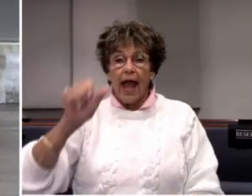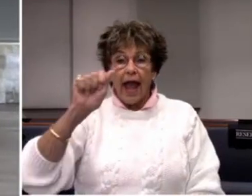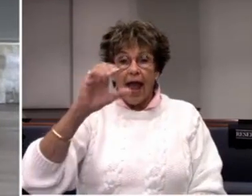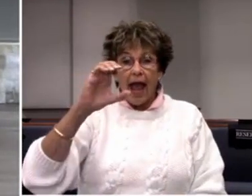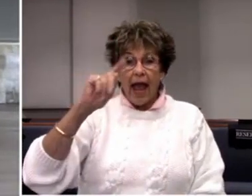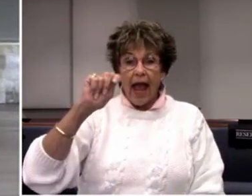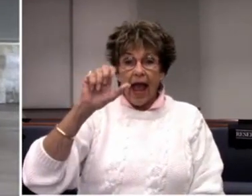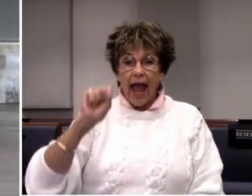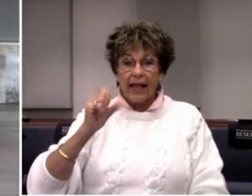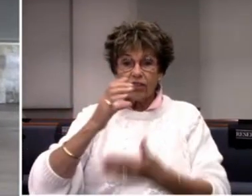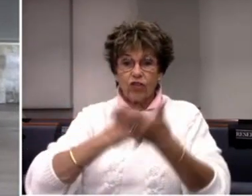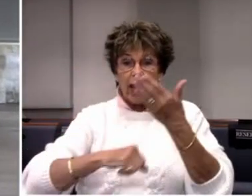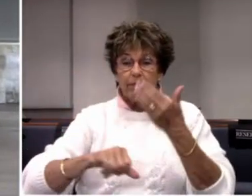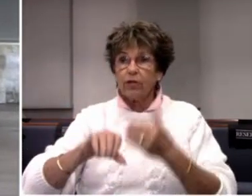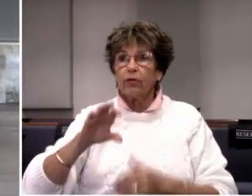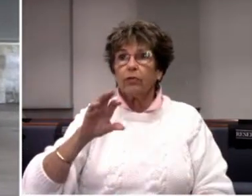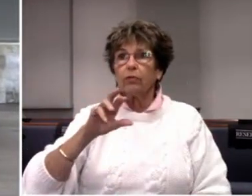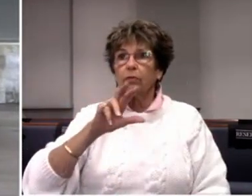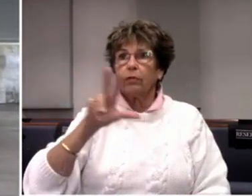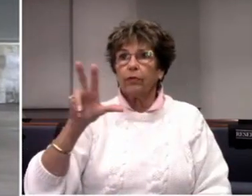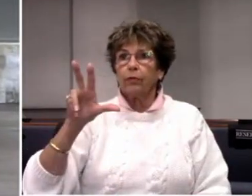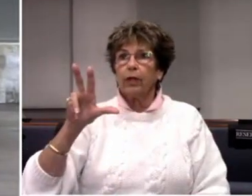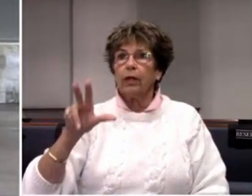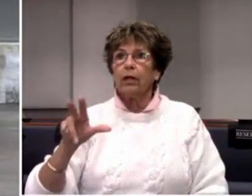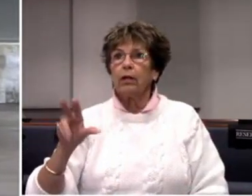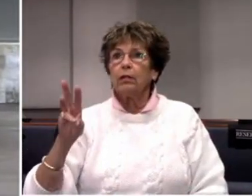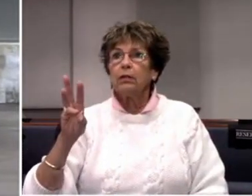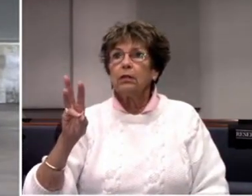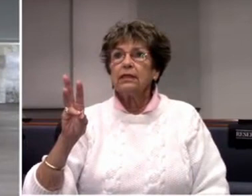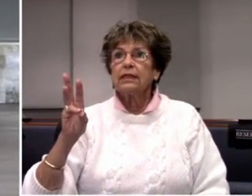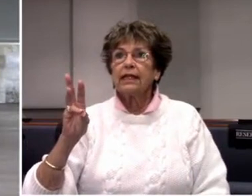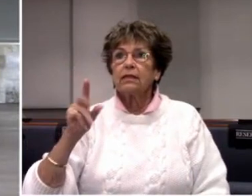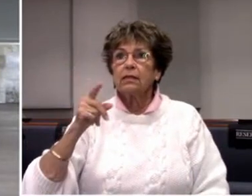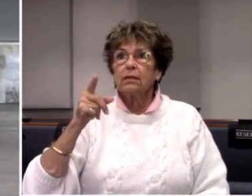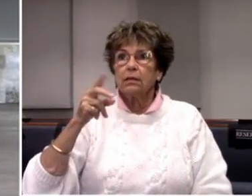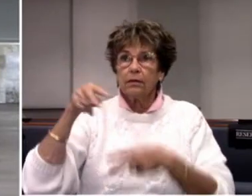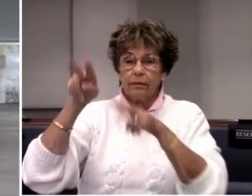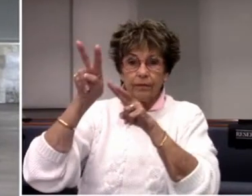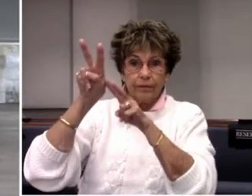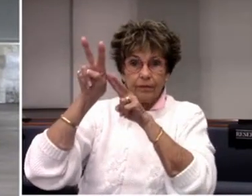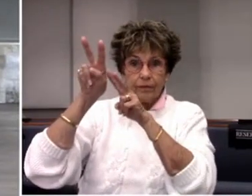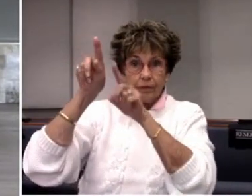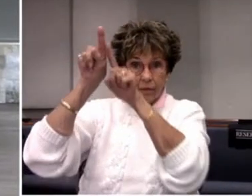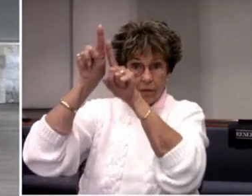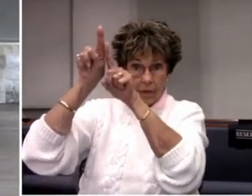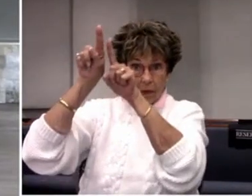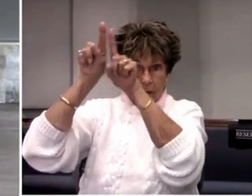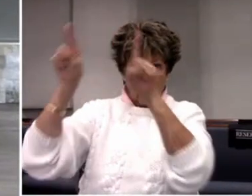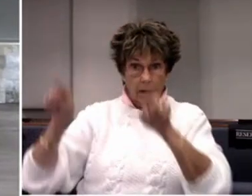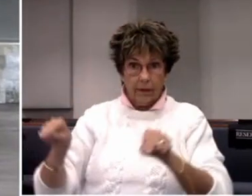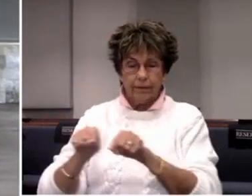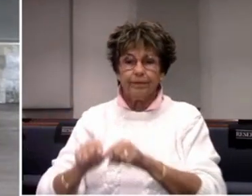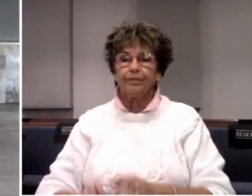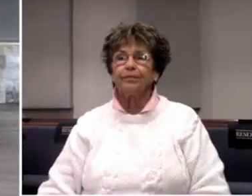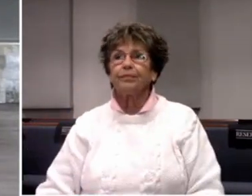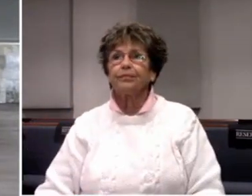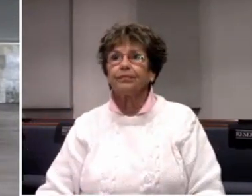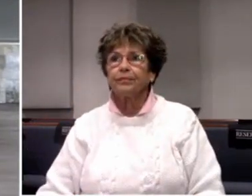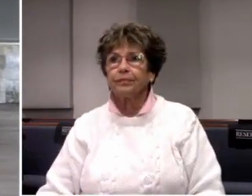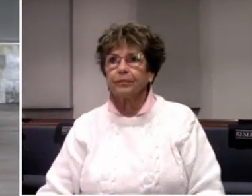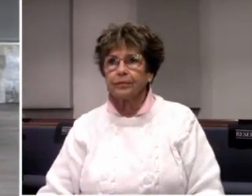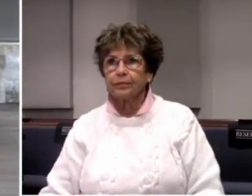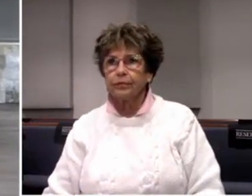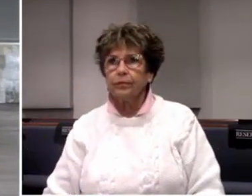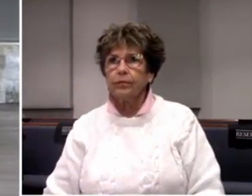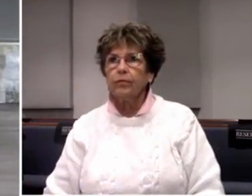They'll be on the screen. We'll go quick. Remember when they were looking for deacons? Wherefore, brethren, look ye out among you seven men of what type of